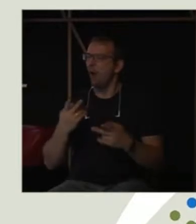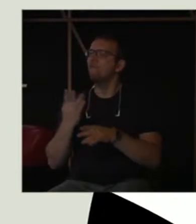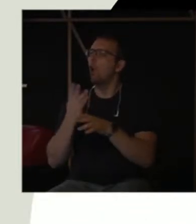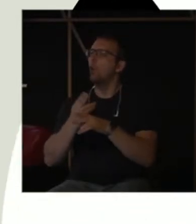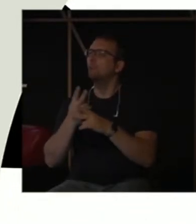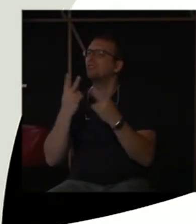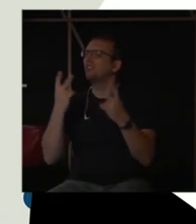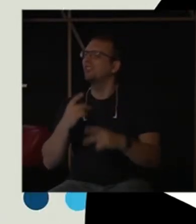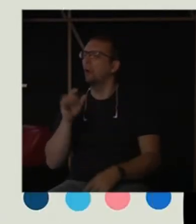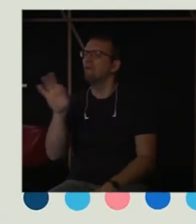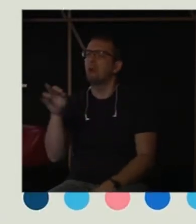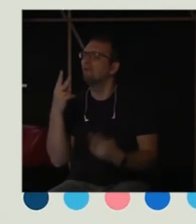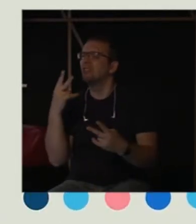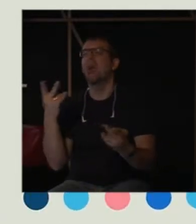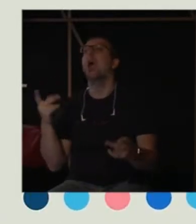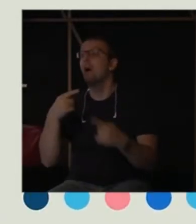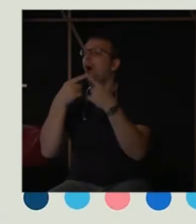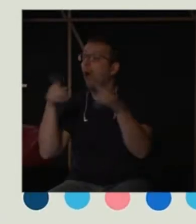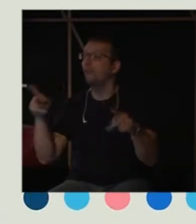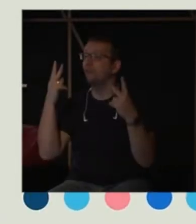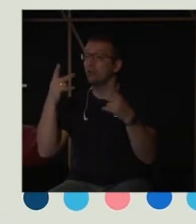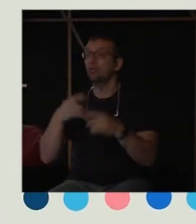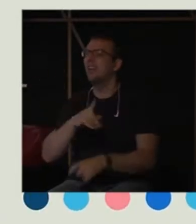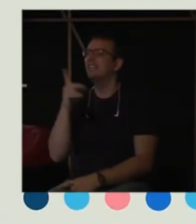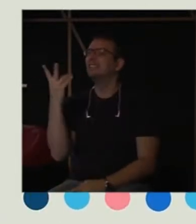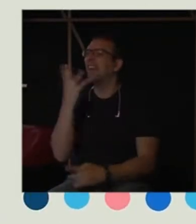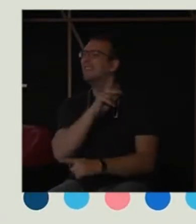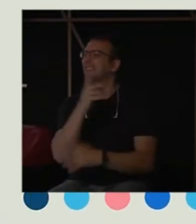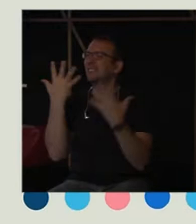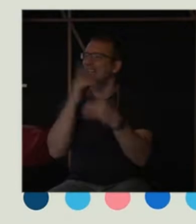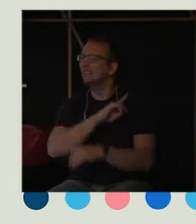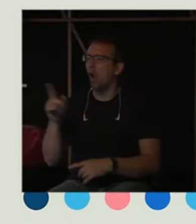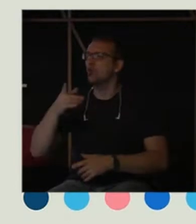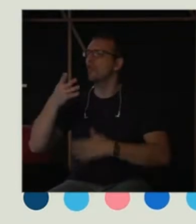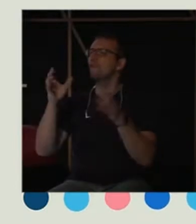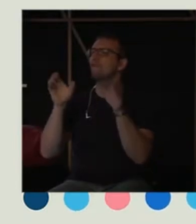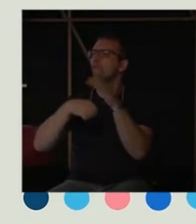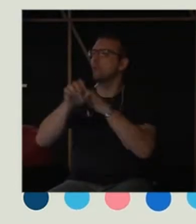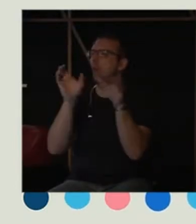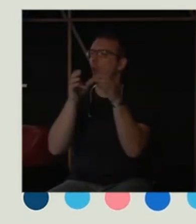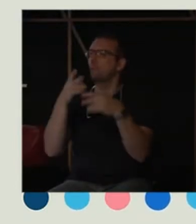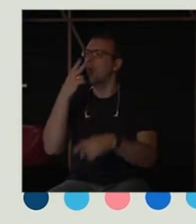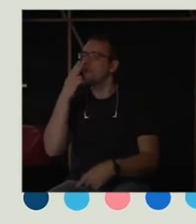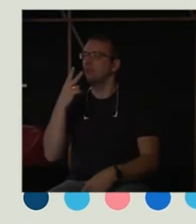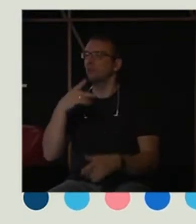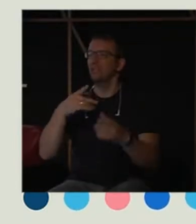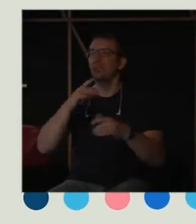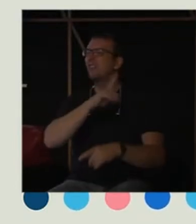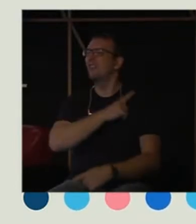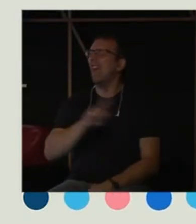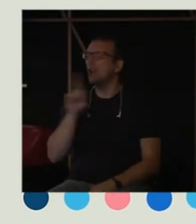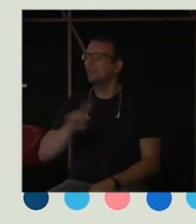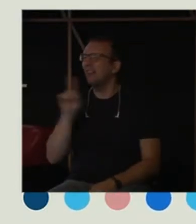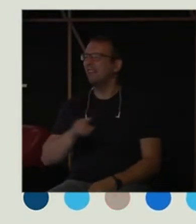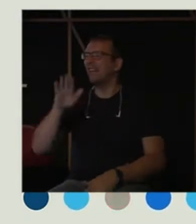you. But look at it from our perspective. There are tens of thousands of clubs in England playing football every week, with thousands of kits between them.